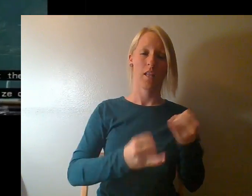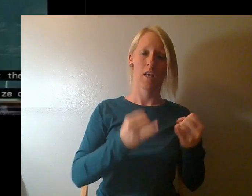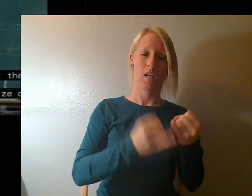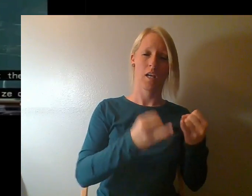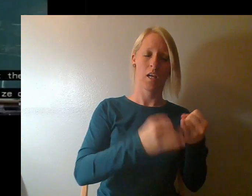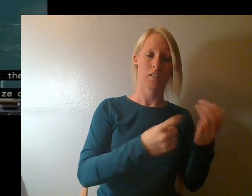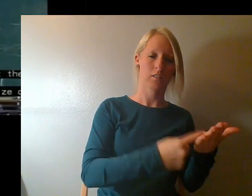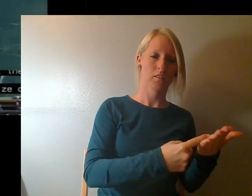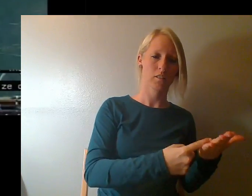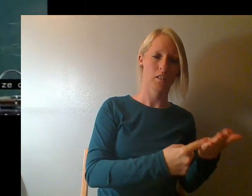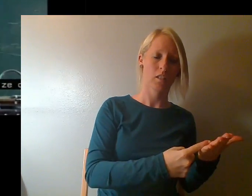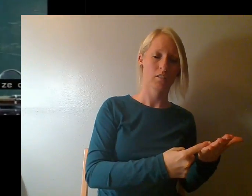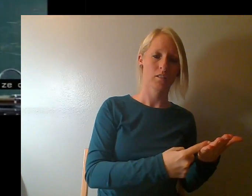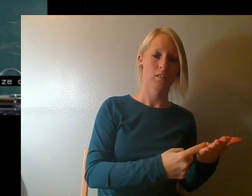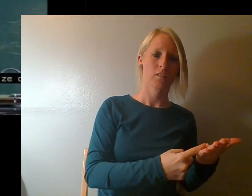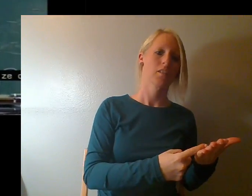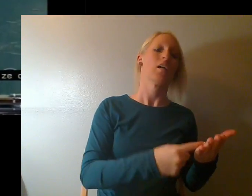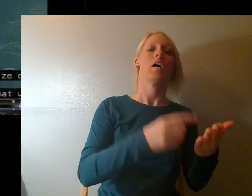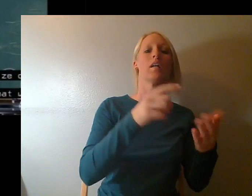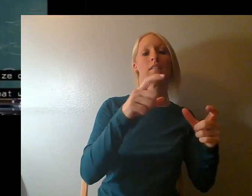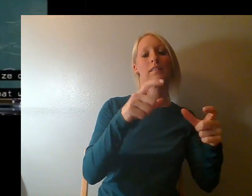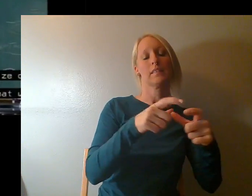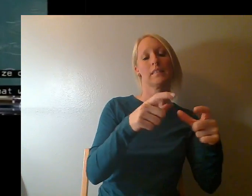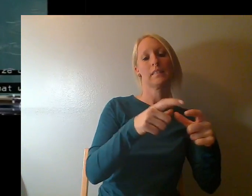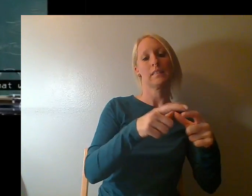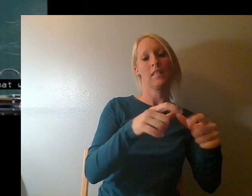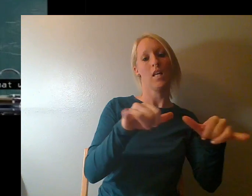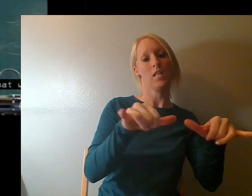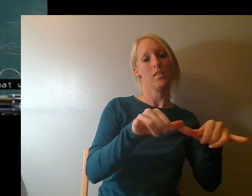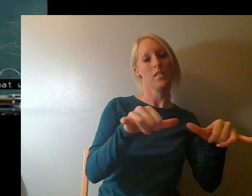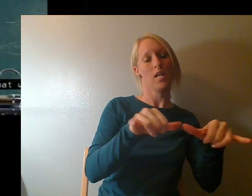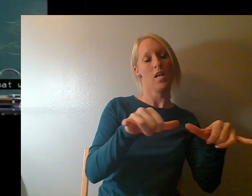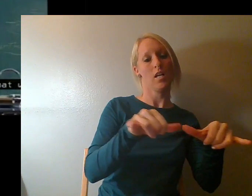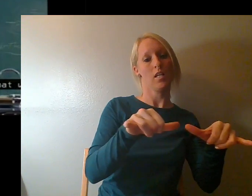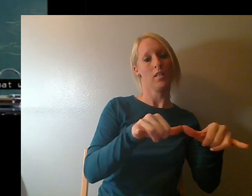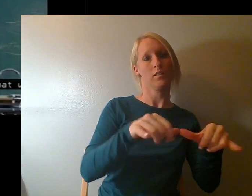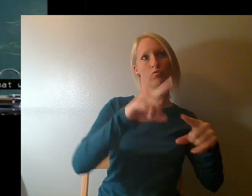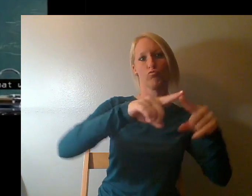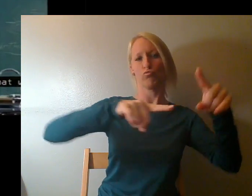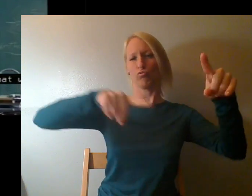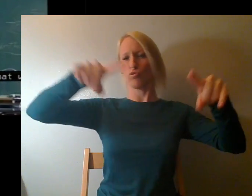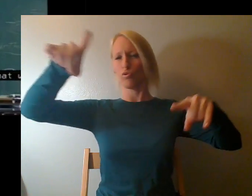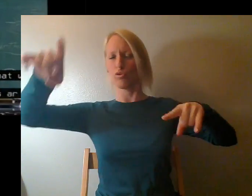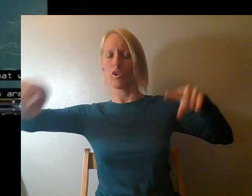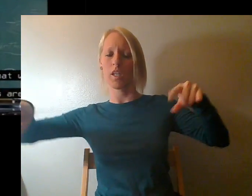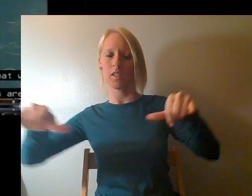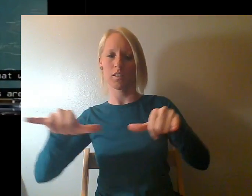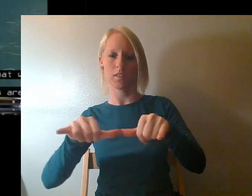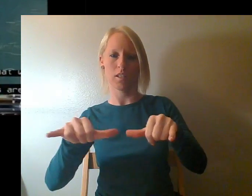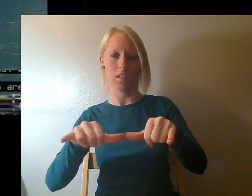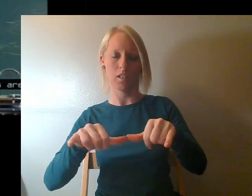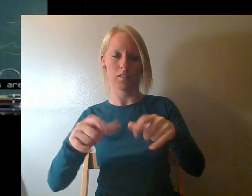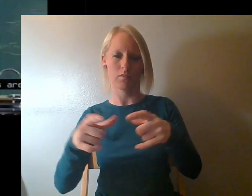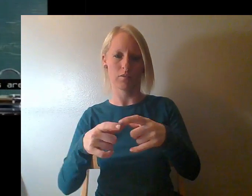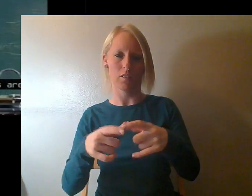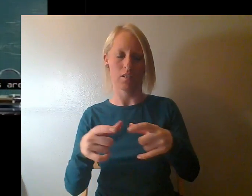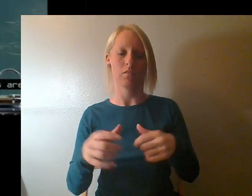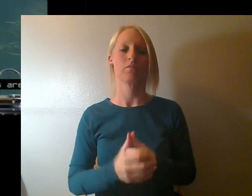with the size of cells and the variety of sizes that we deal with cells. All right, and we said that most cells are what